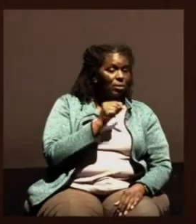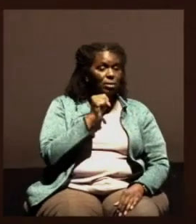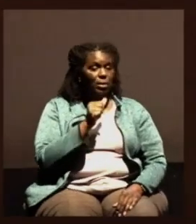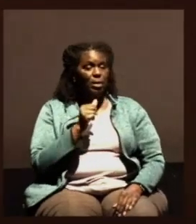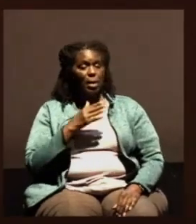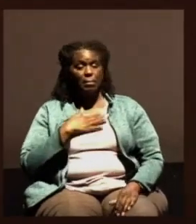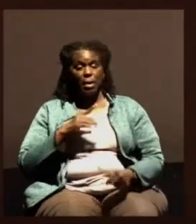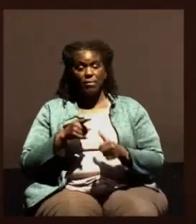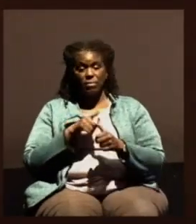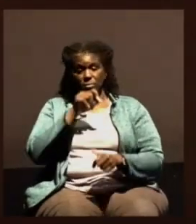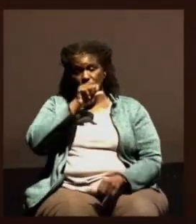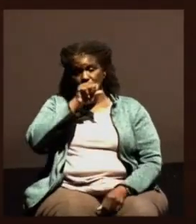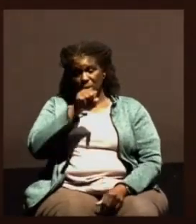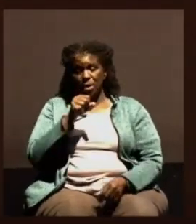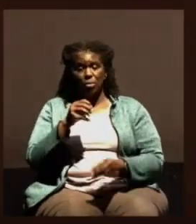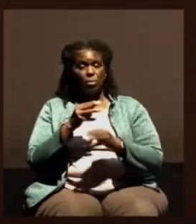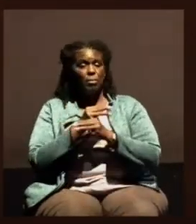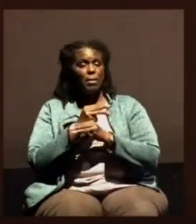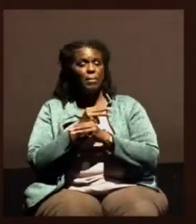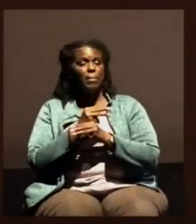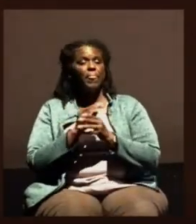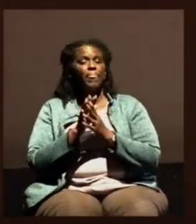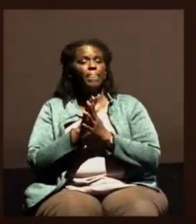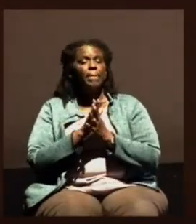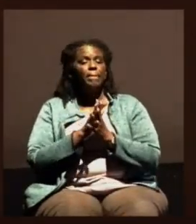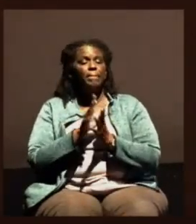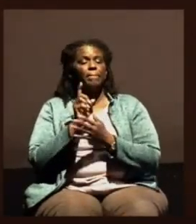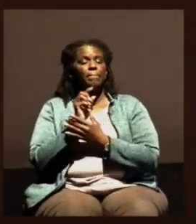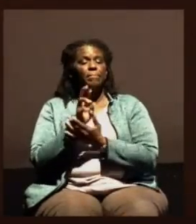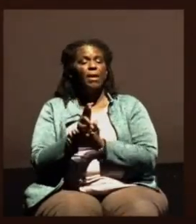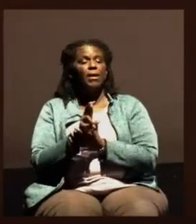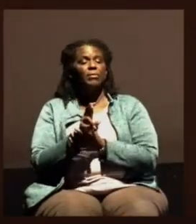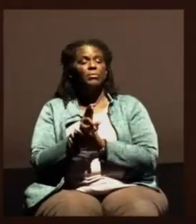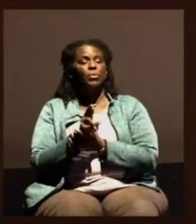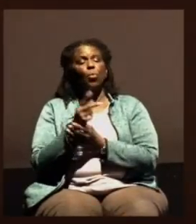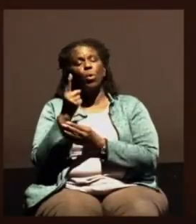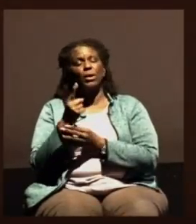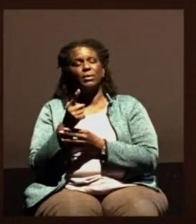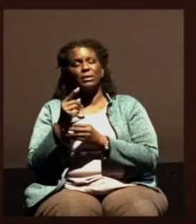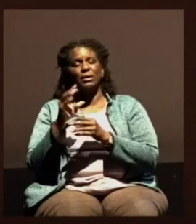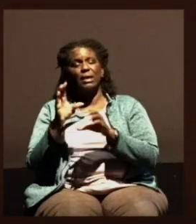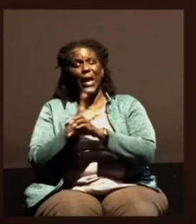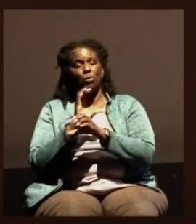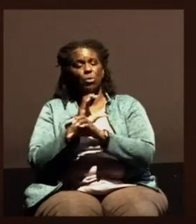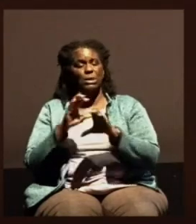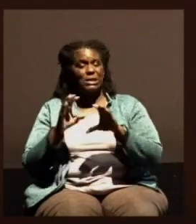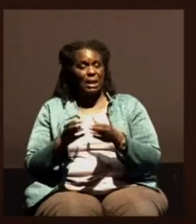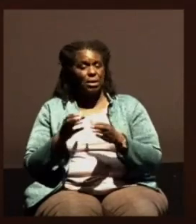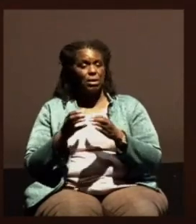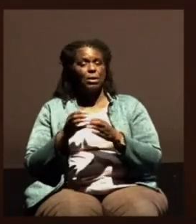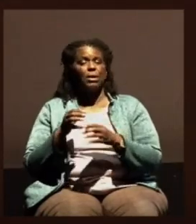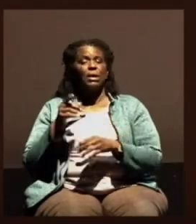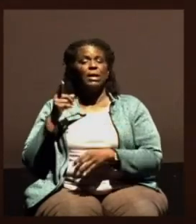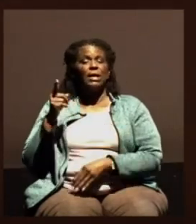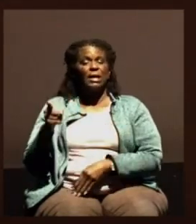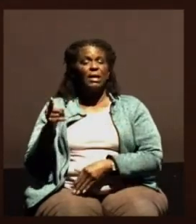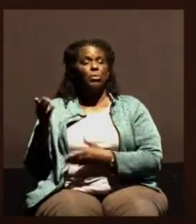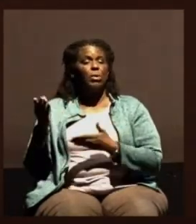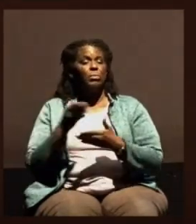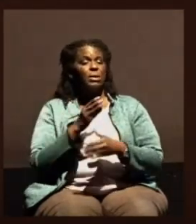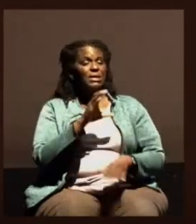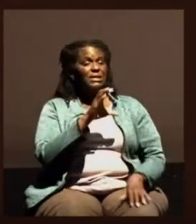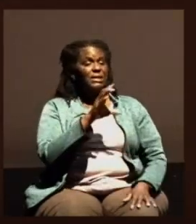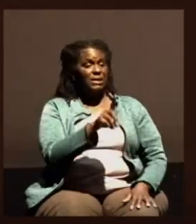My first love encounter in mathematics was in Dr. Kuntz's multivariable calculus class. And we were doing something with series,